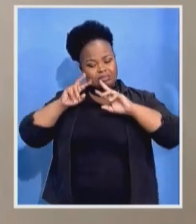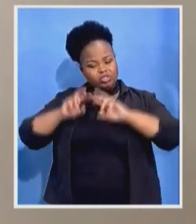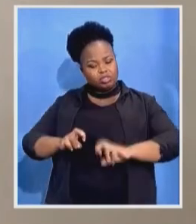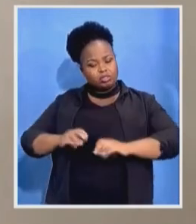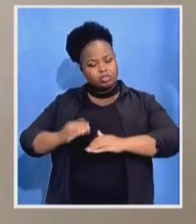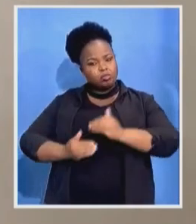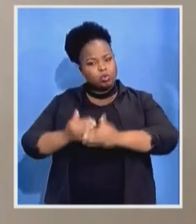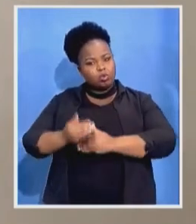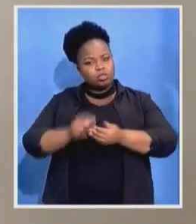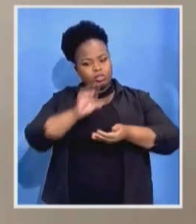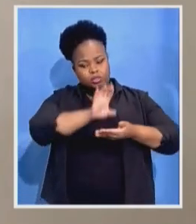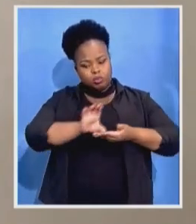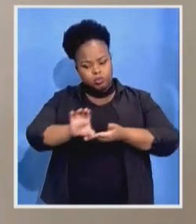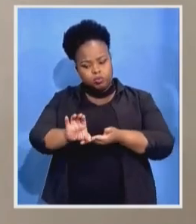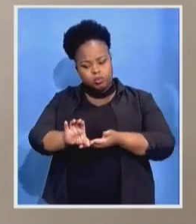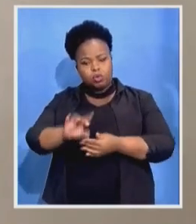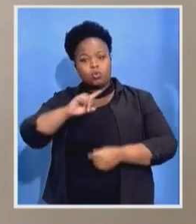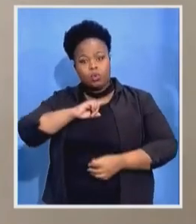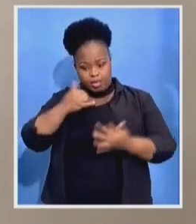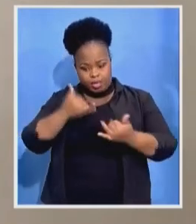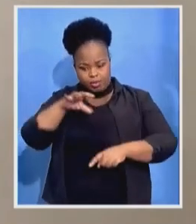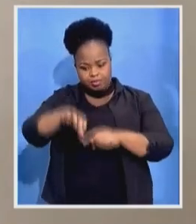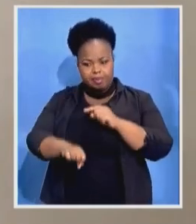this discovery.